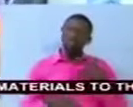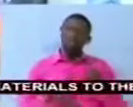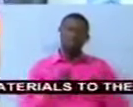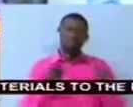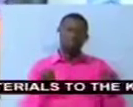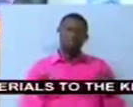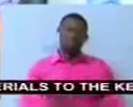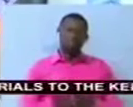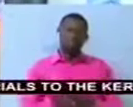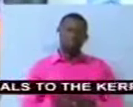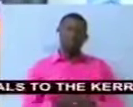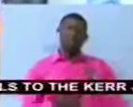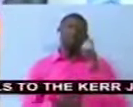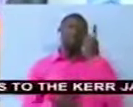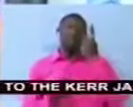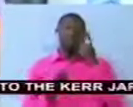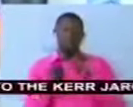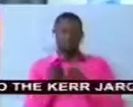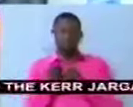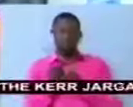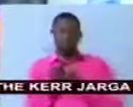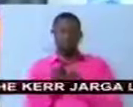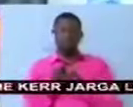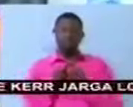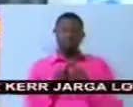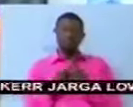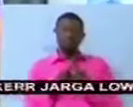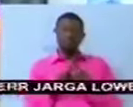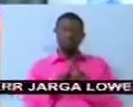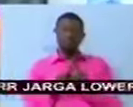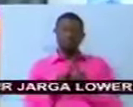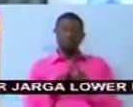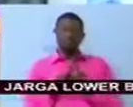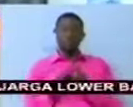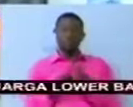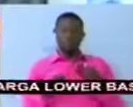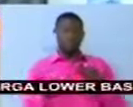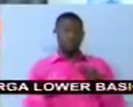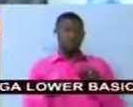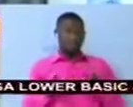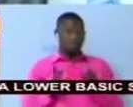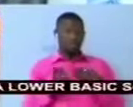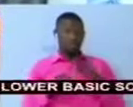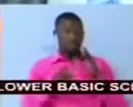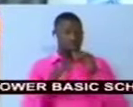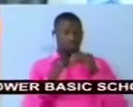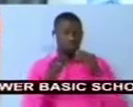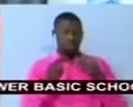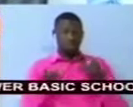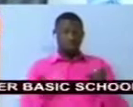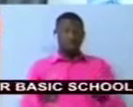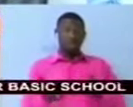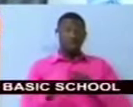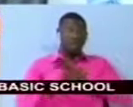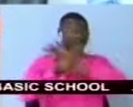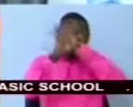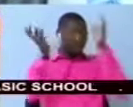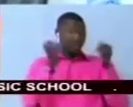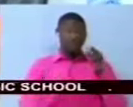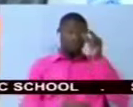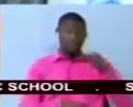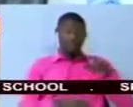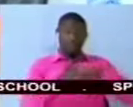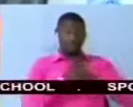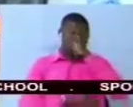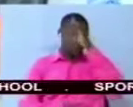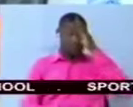impact is first of it ñene ni ma waxé ni birkama yëpp ak ma gis the way I am just talking everybody in birkama is watching